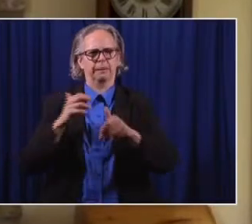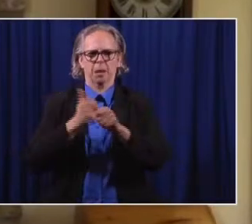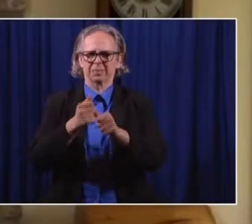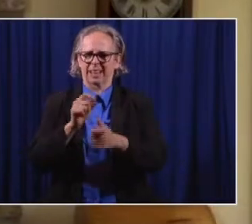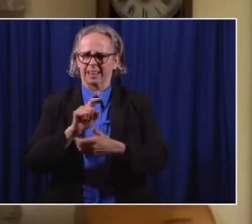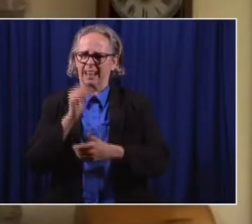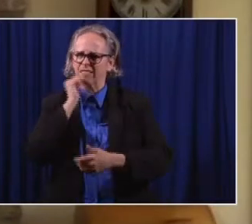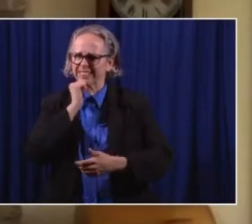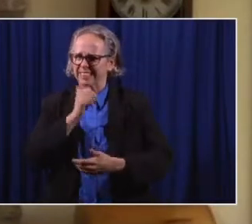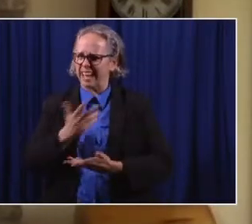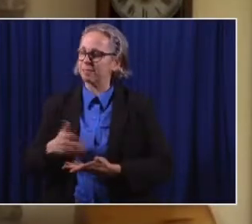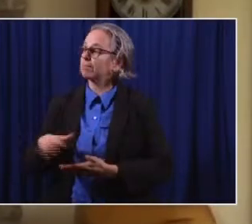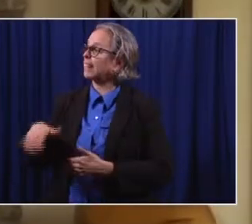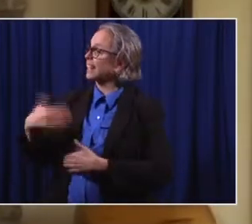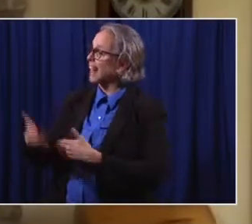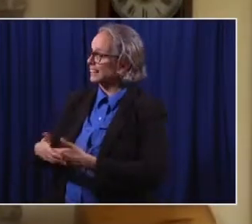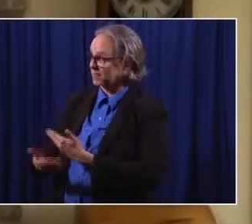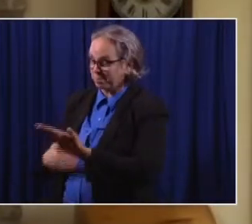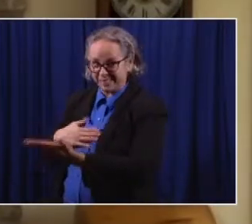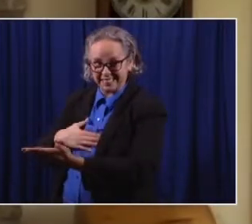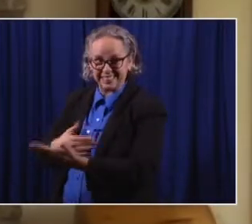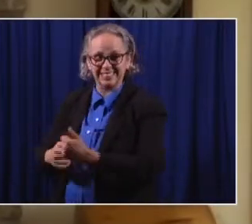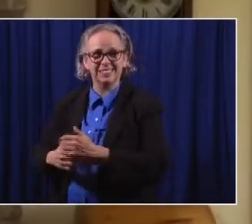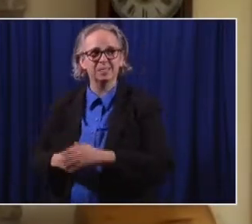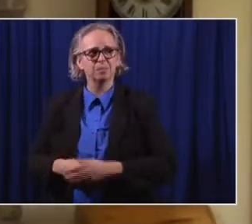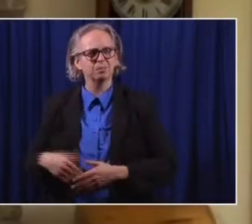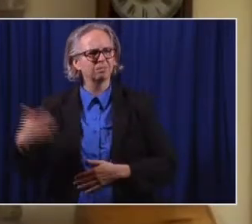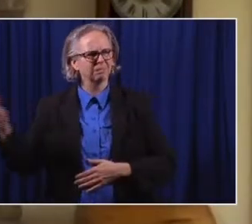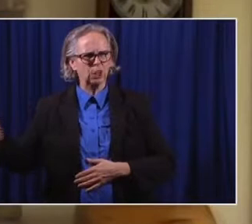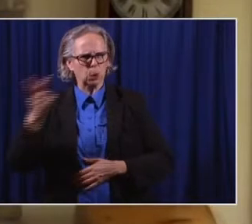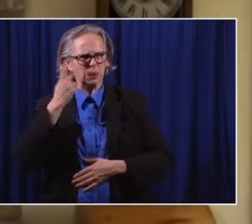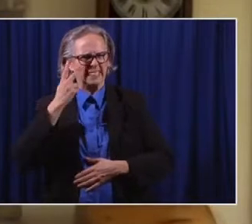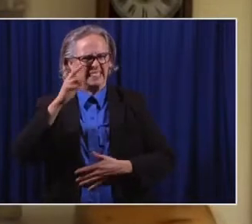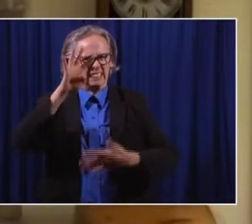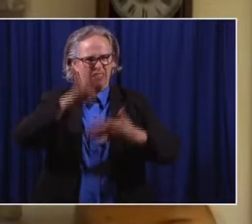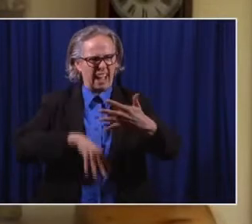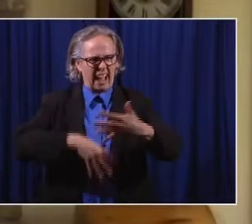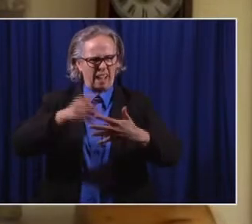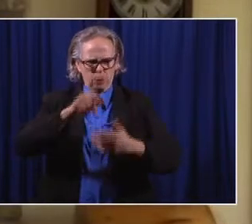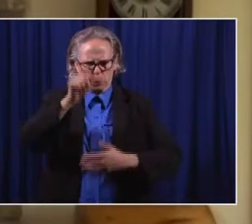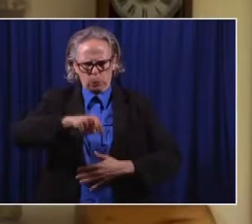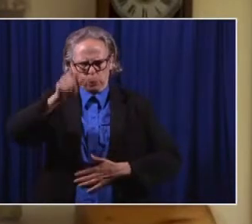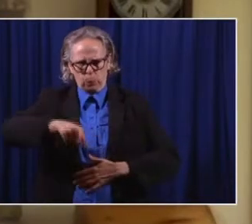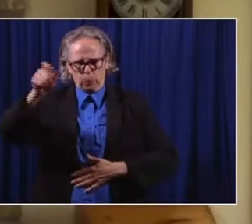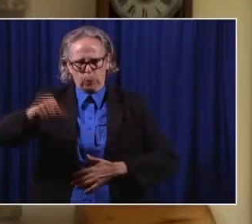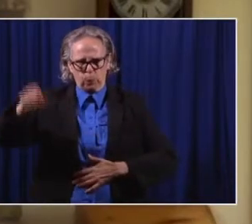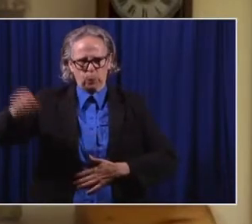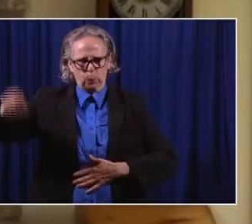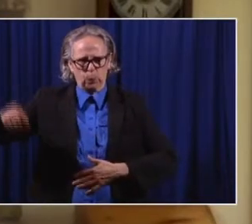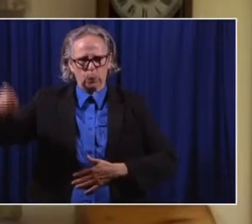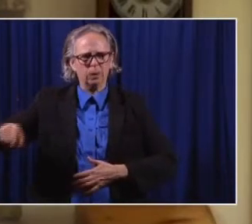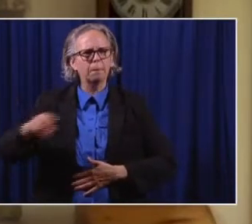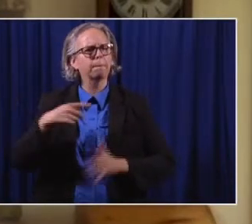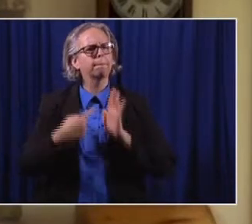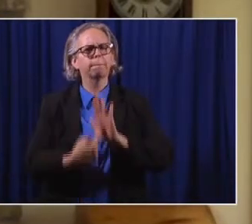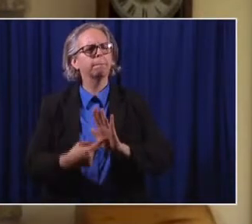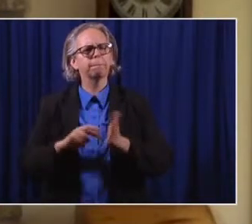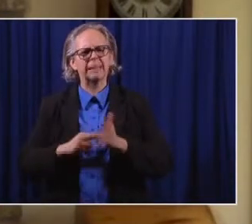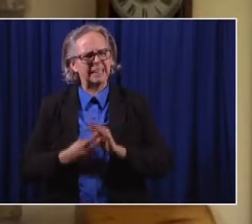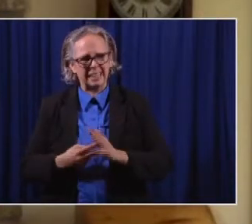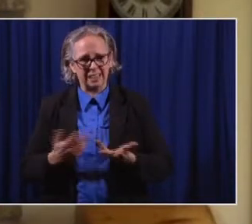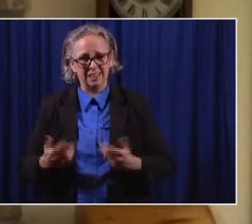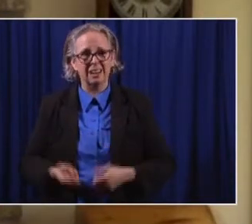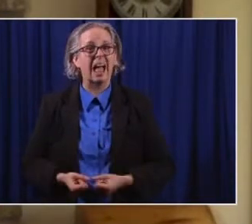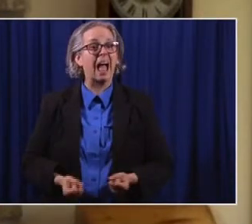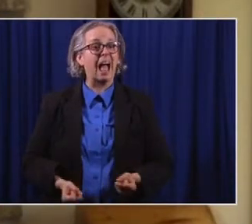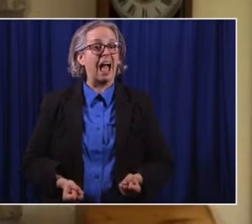Yeah. And what this shows is number of cases run every day. And